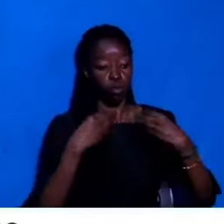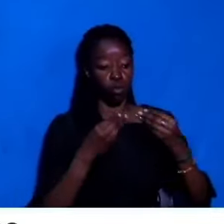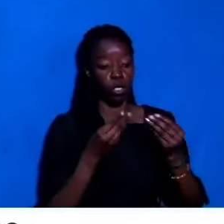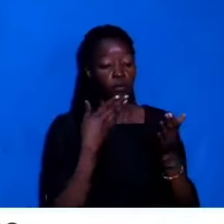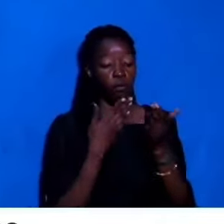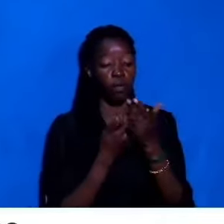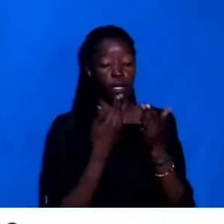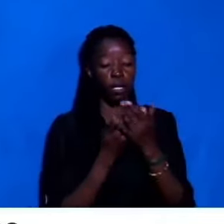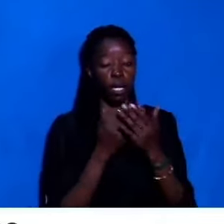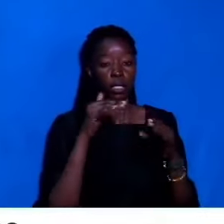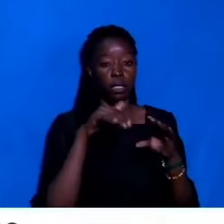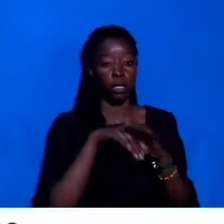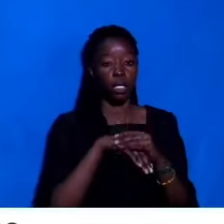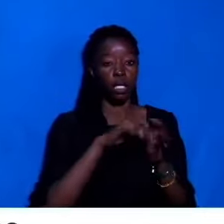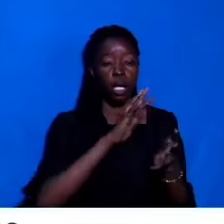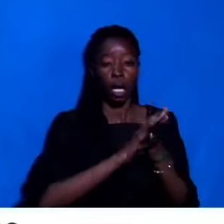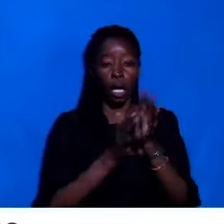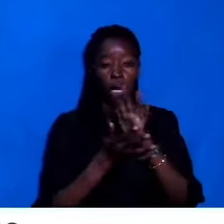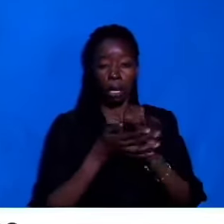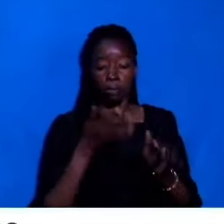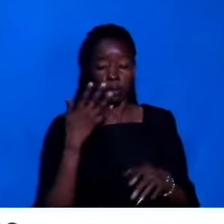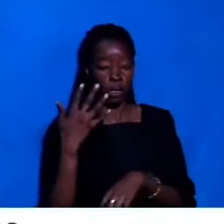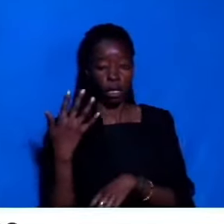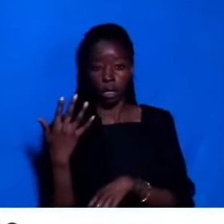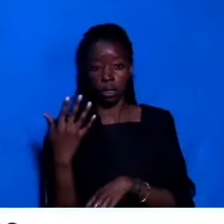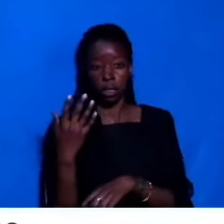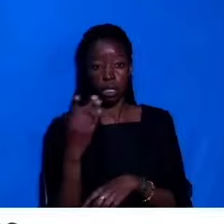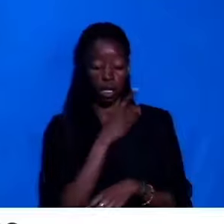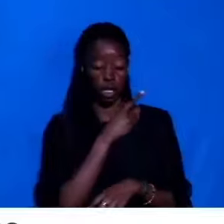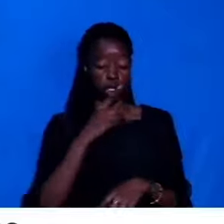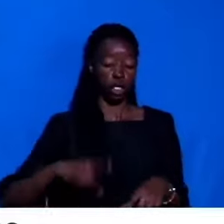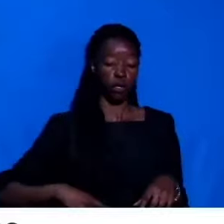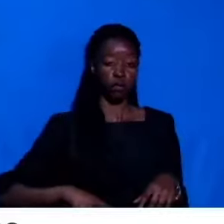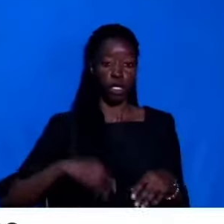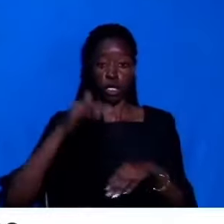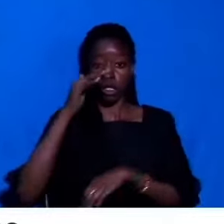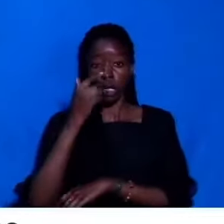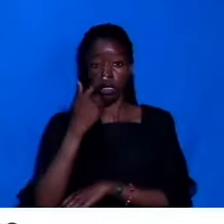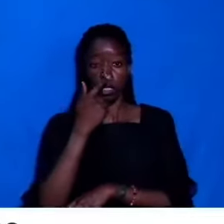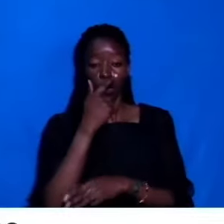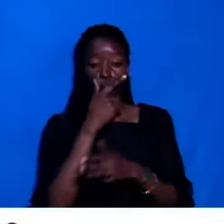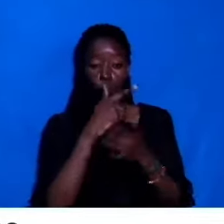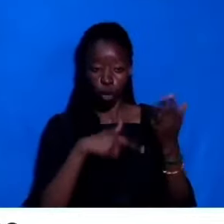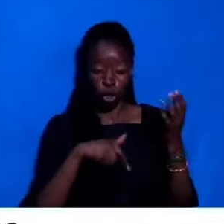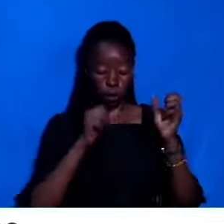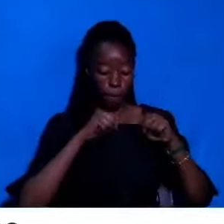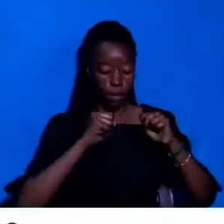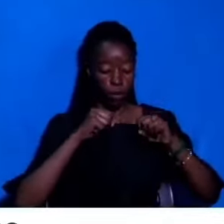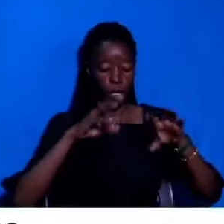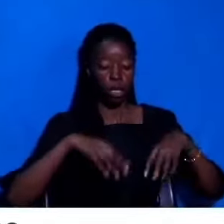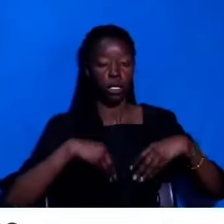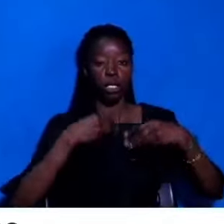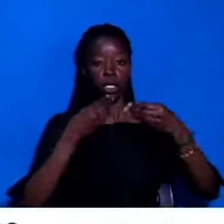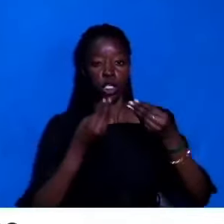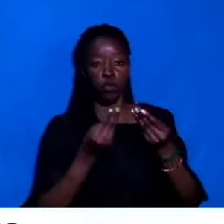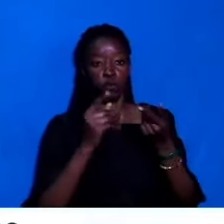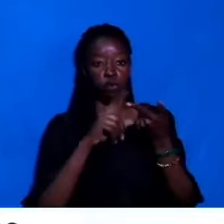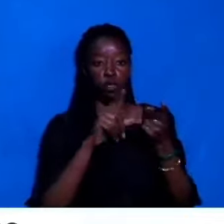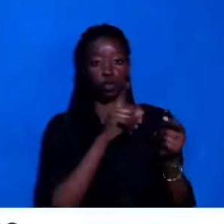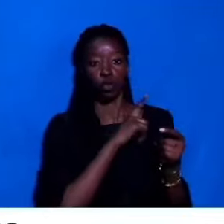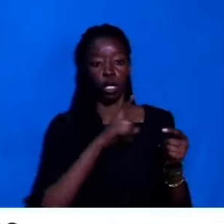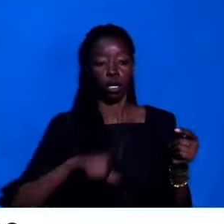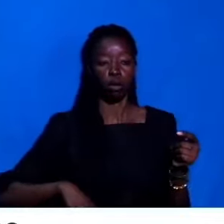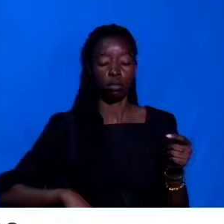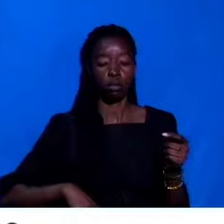culture. That is why David is saying, what shall I render? I wish you guys know Kikuyu.